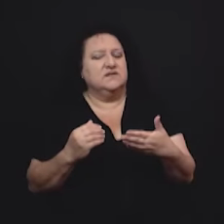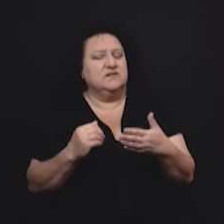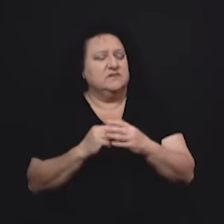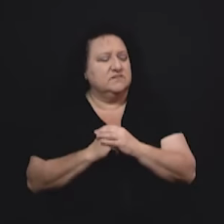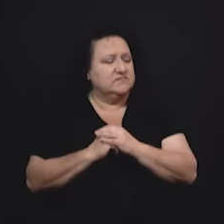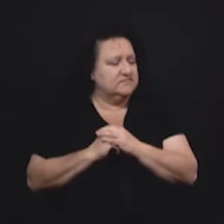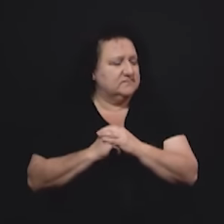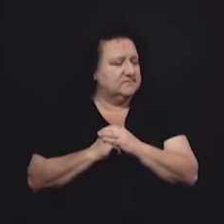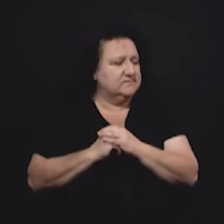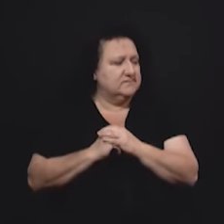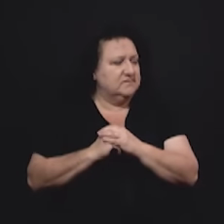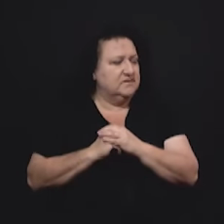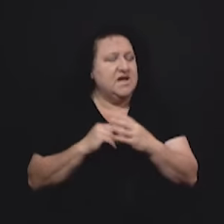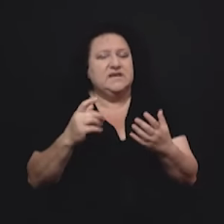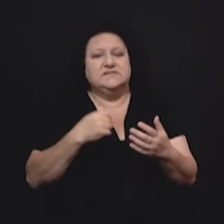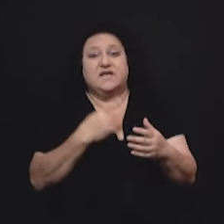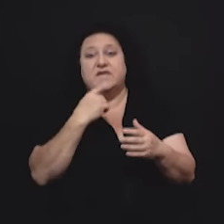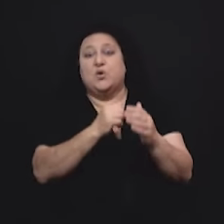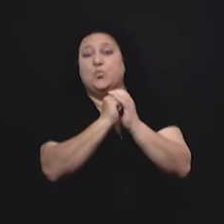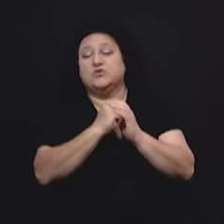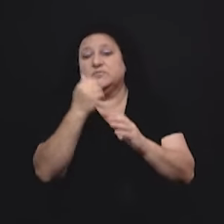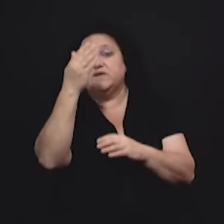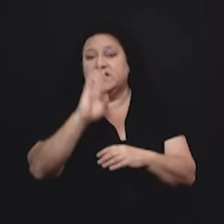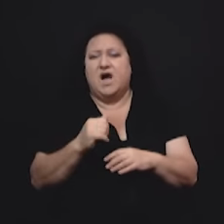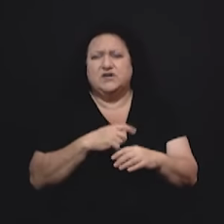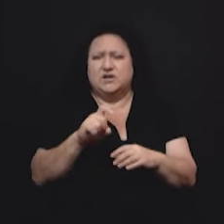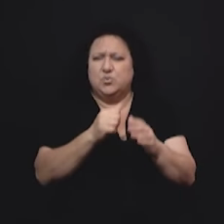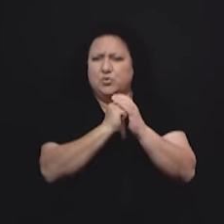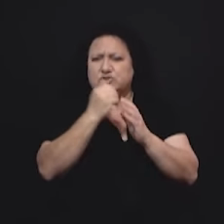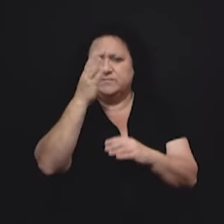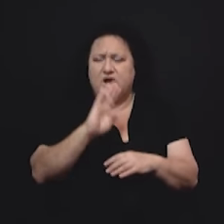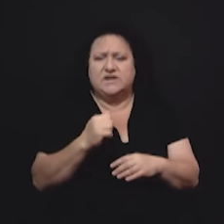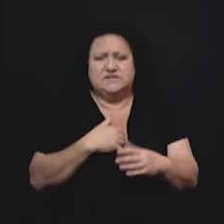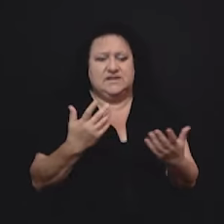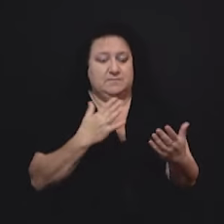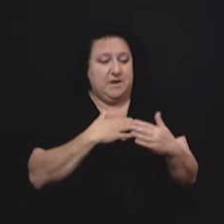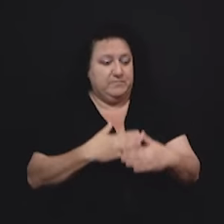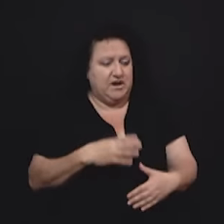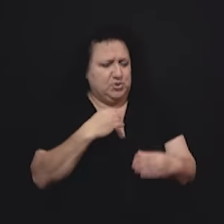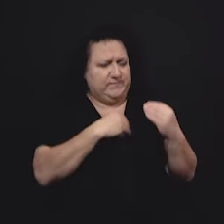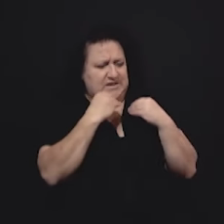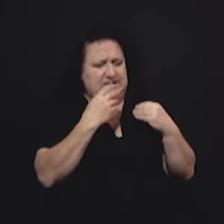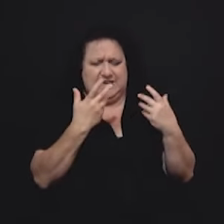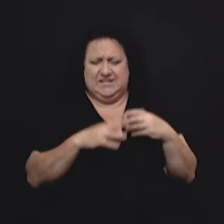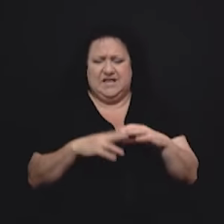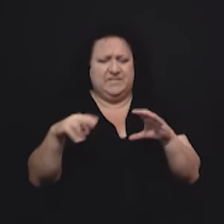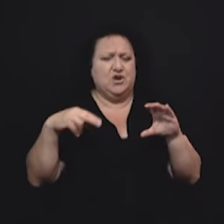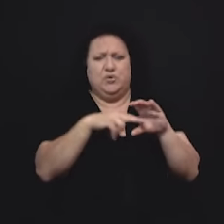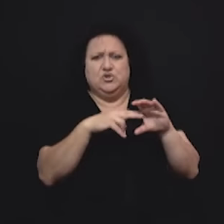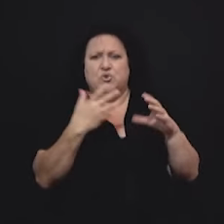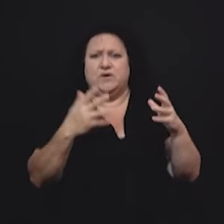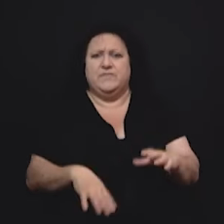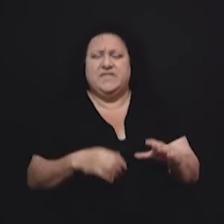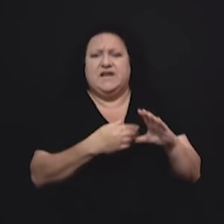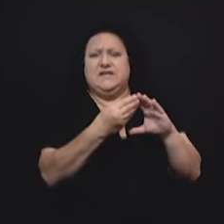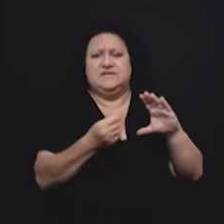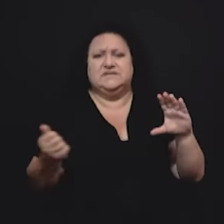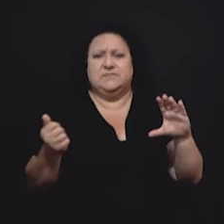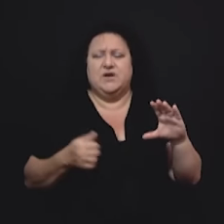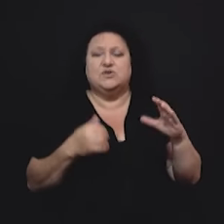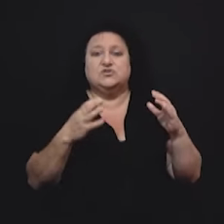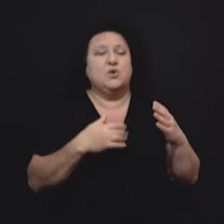to figure out what's going on. They're worshiping a guy that said, you got to eat my body. And then all of a sudden he went into a tomb. And then all of a sudden he disappeared. So